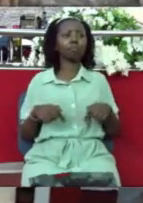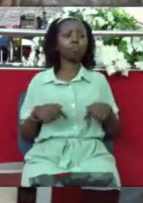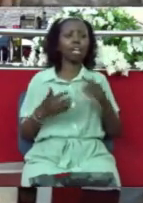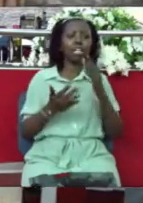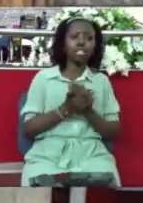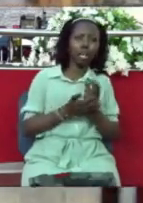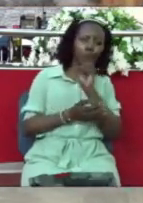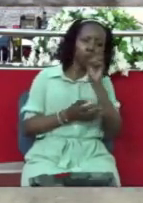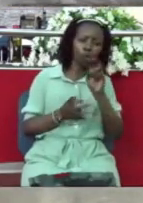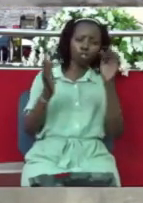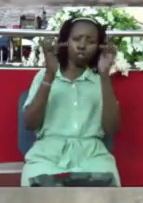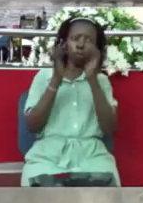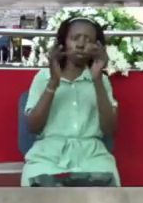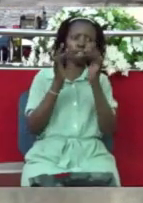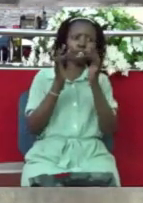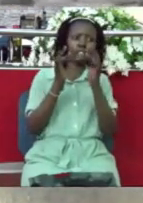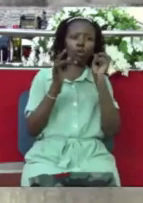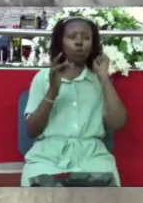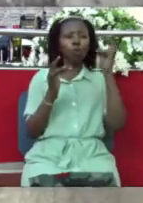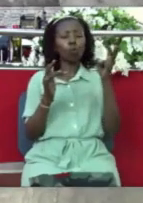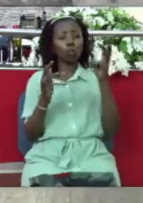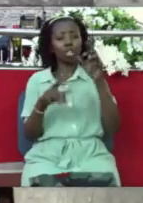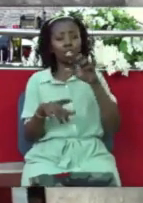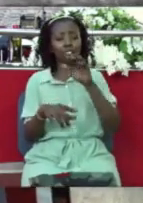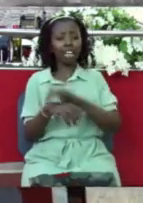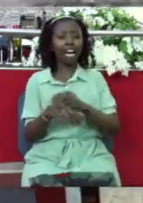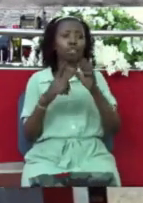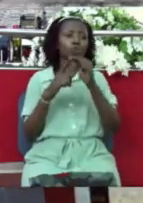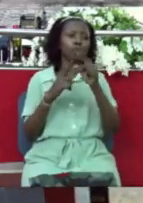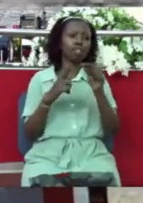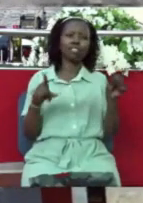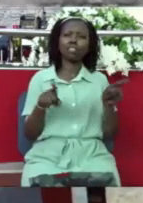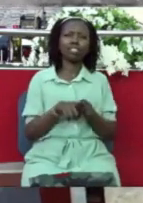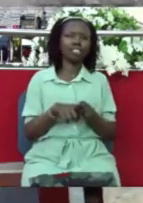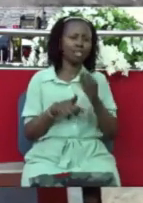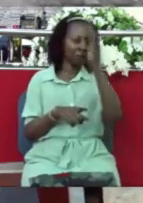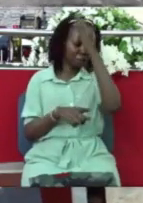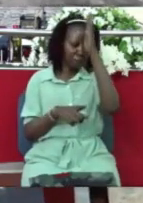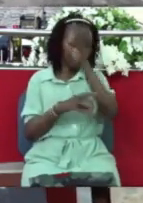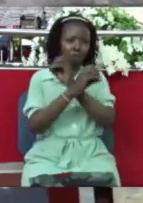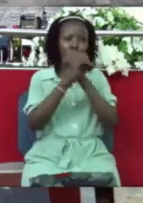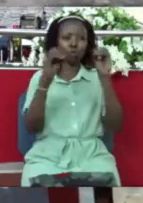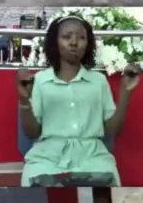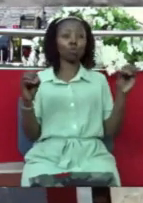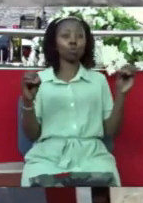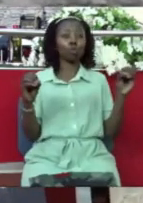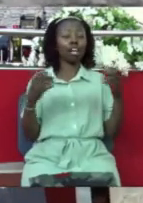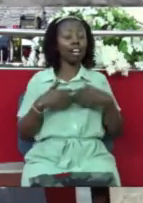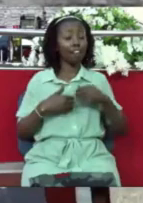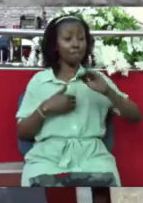on the television. Wale wanatuangalia. They will take this word. Na watachukua. And they will not doubt. Na hawatakuwa. And there are some